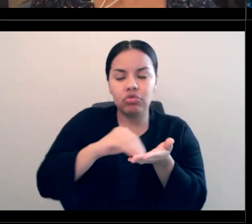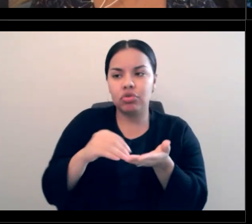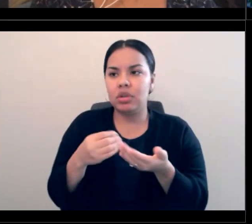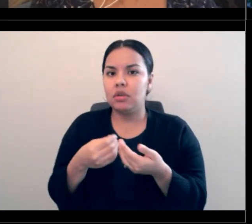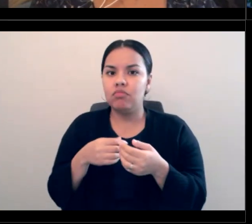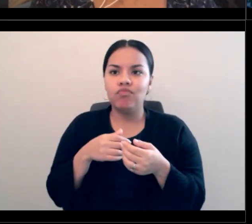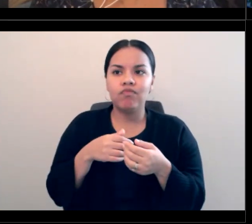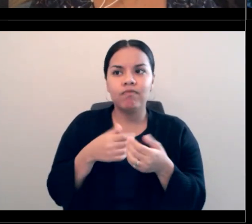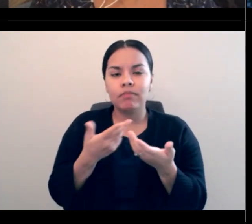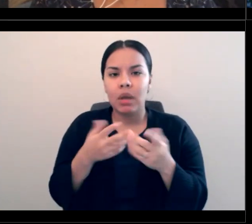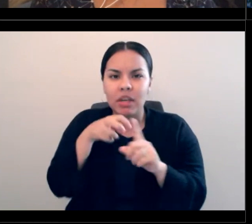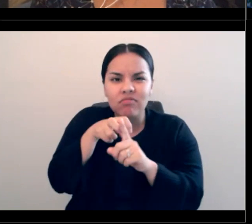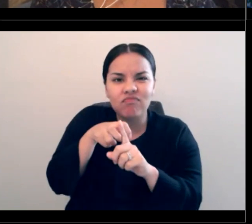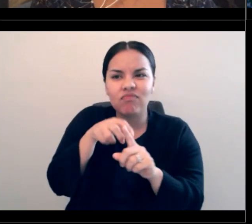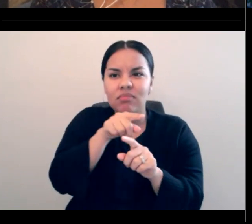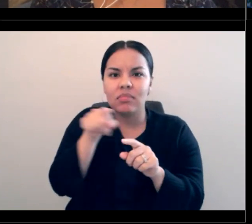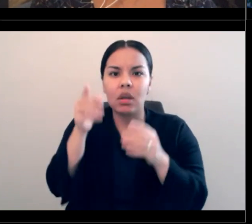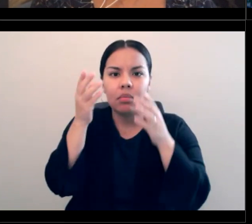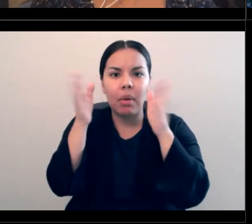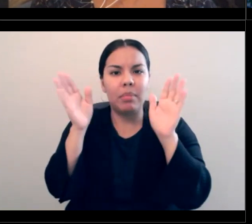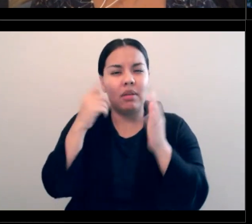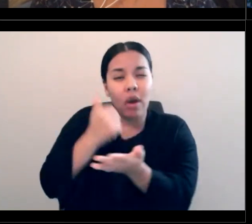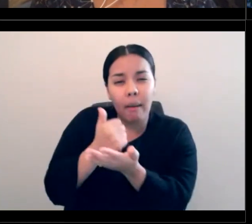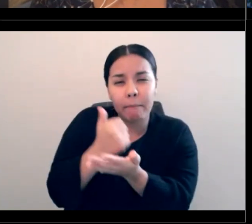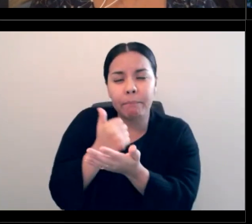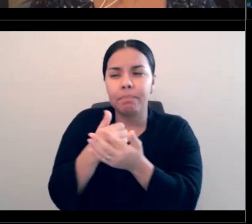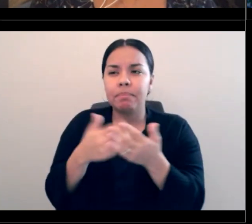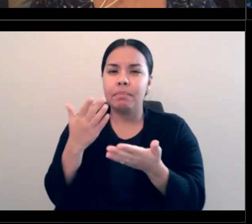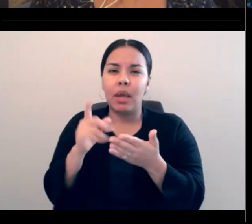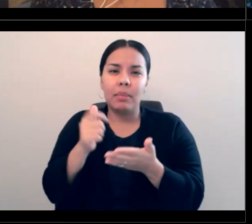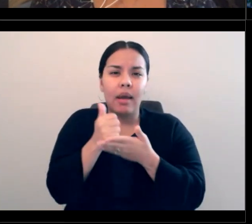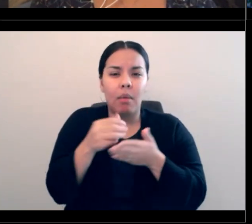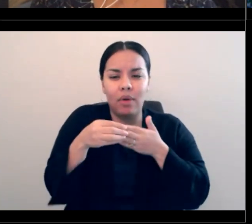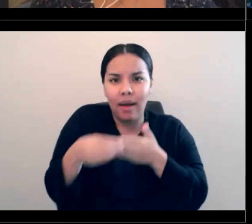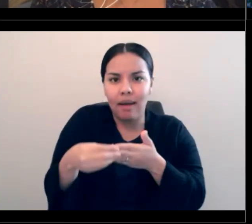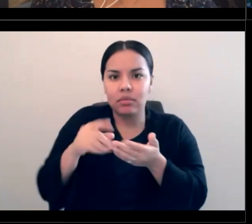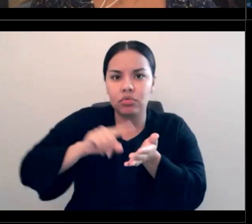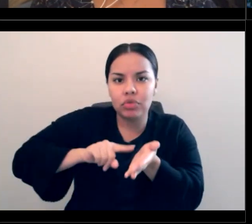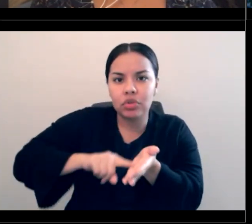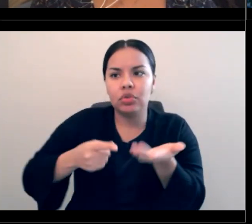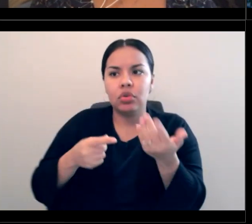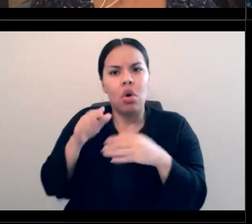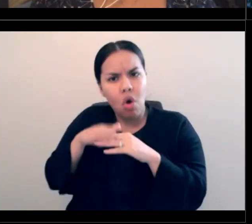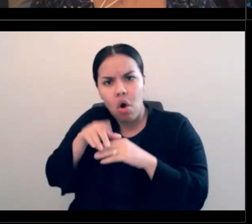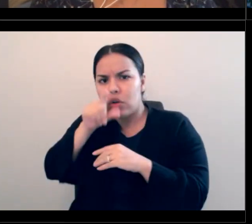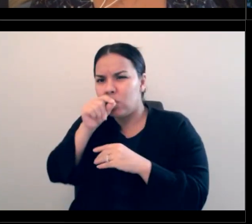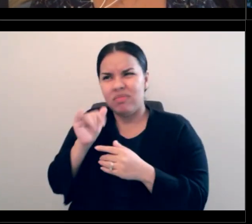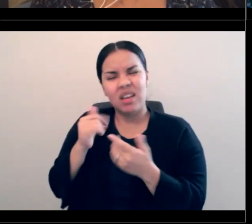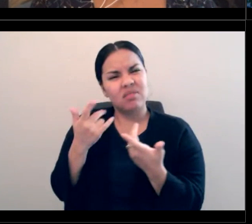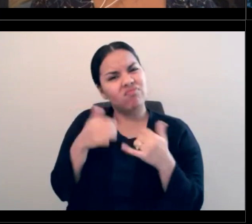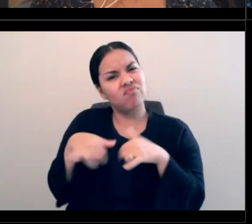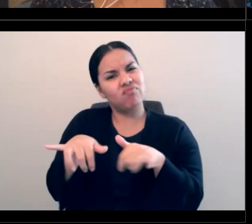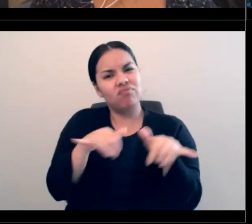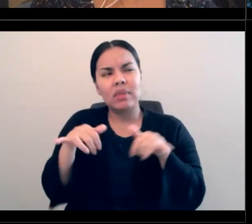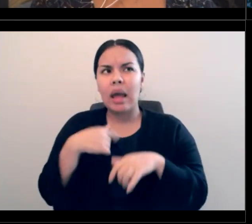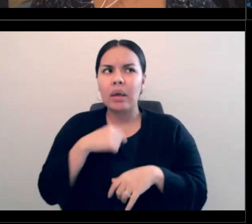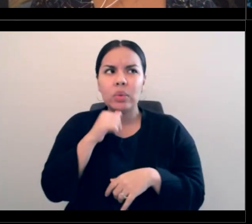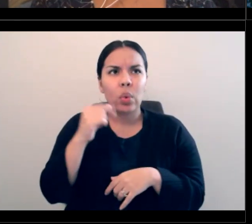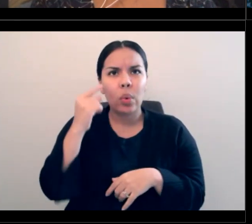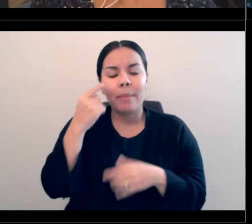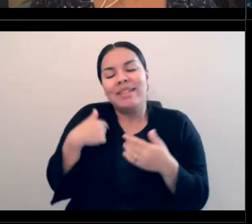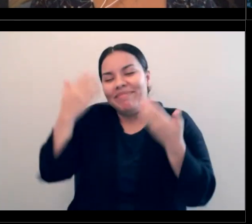or get help on directions for research on Twitter. And I don't think it would be, I don't